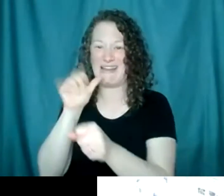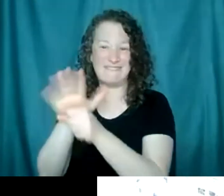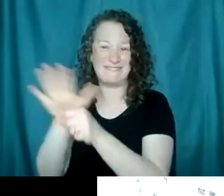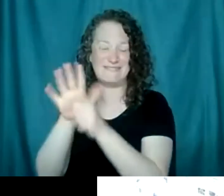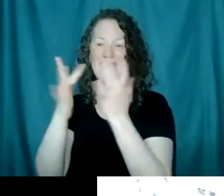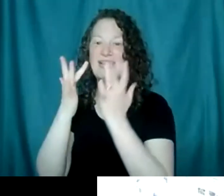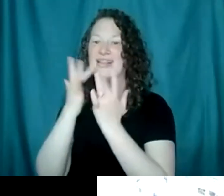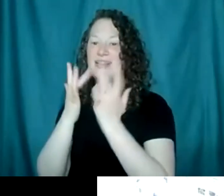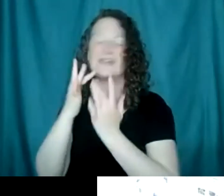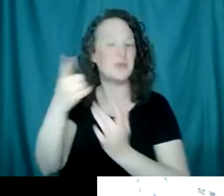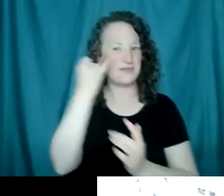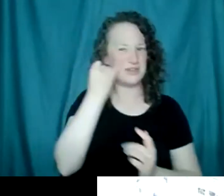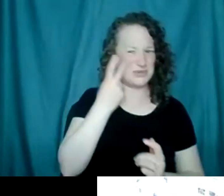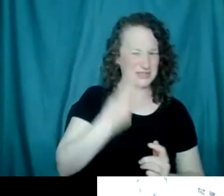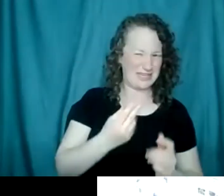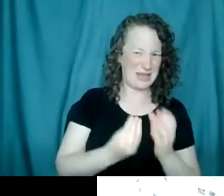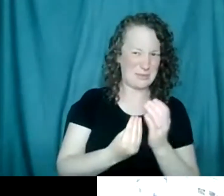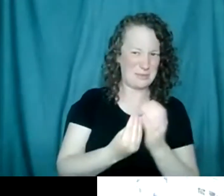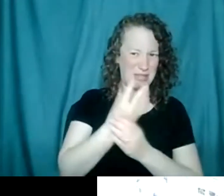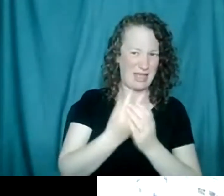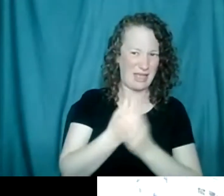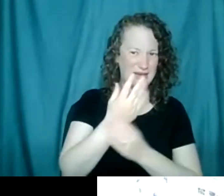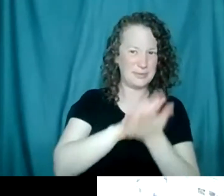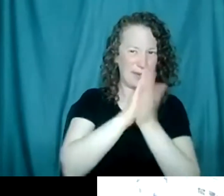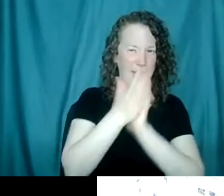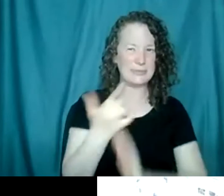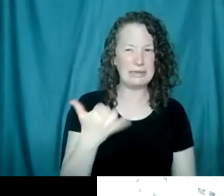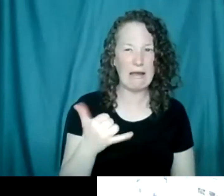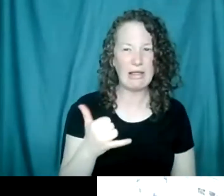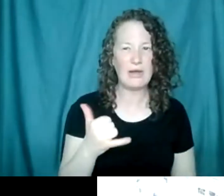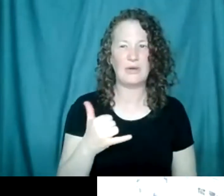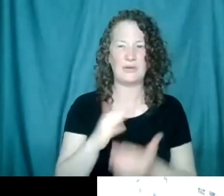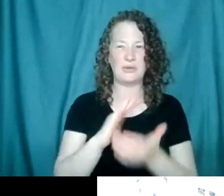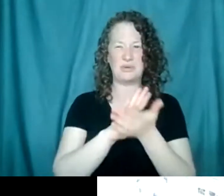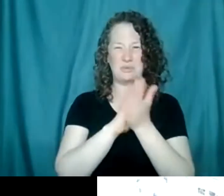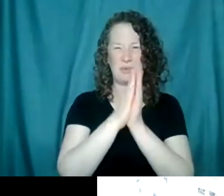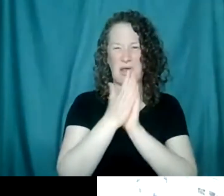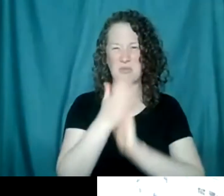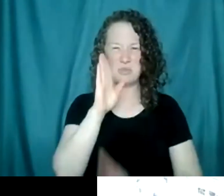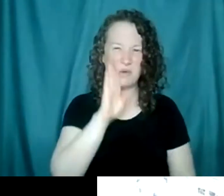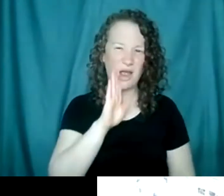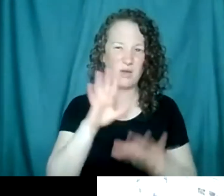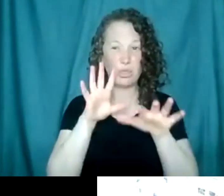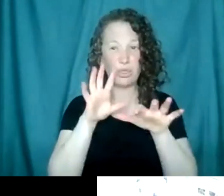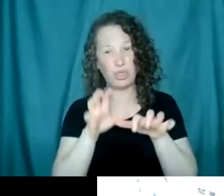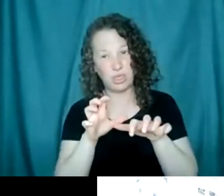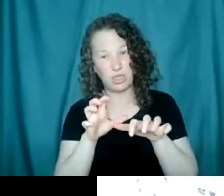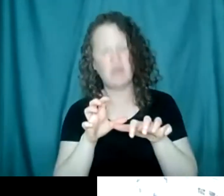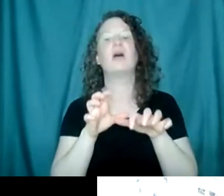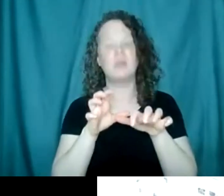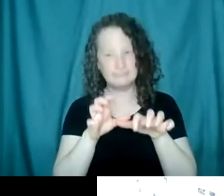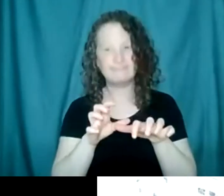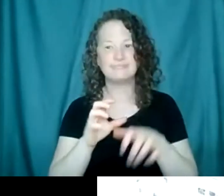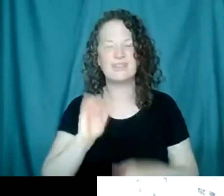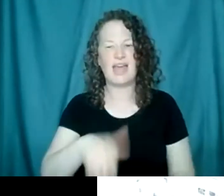well. If you see a plant that just starts to yellow or starts to look burned and crinkled, that's usually an indicator of a